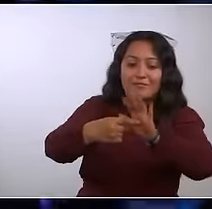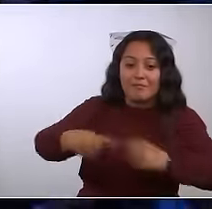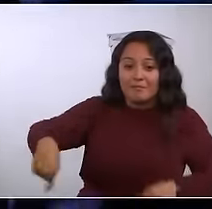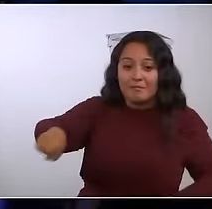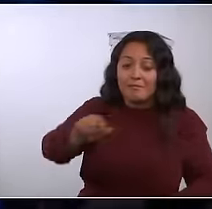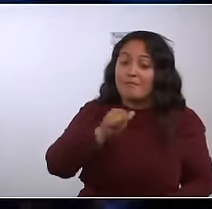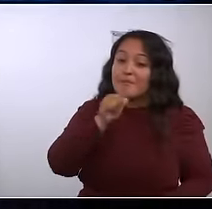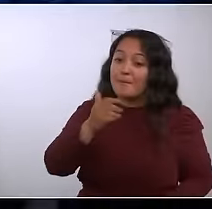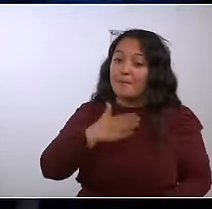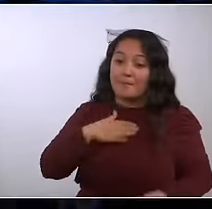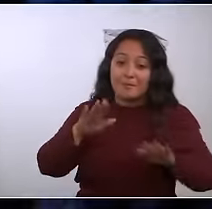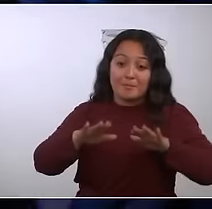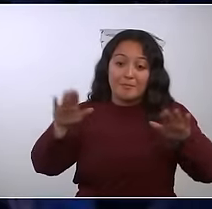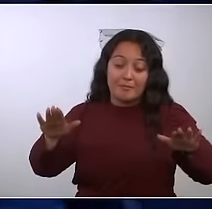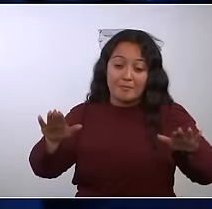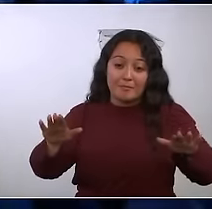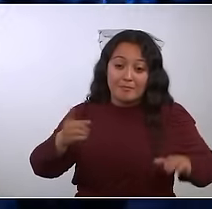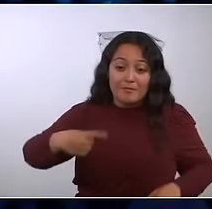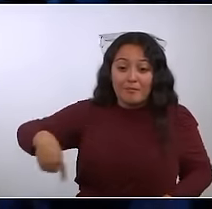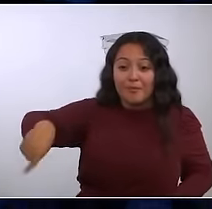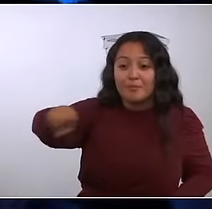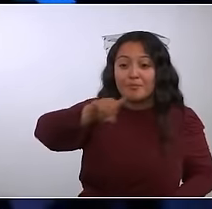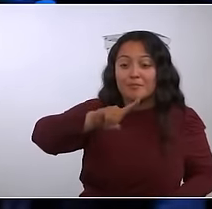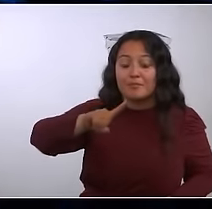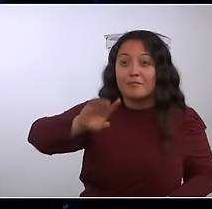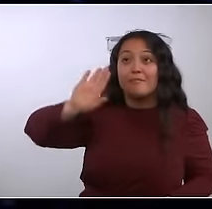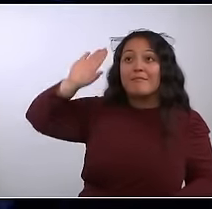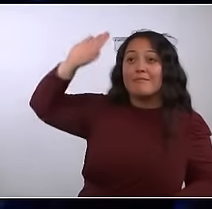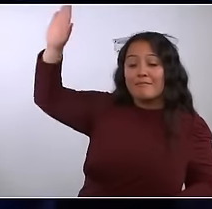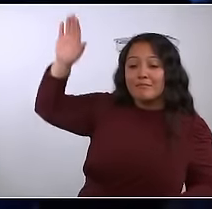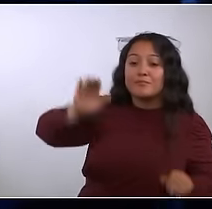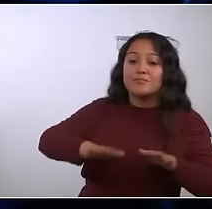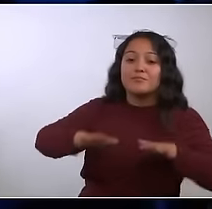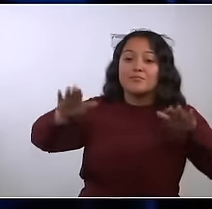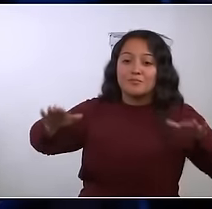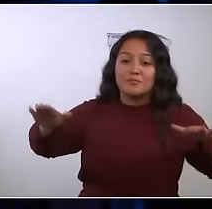my children. Estos son sus hijos. These are his children.